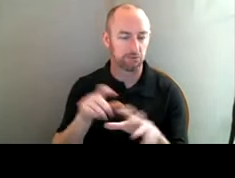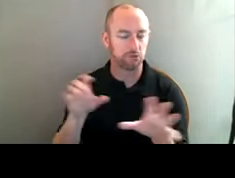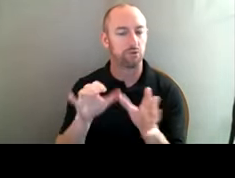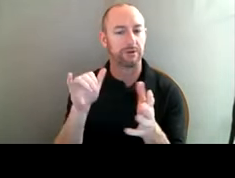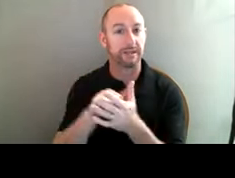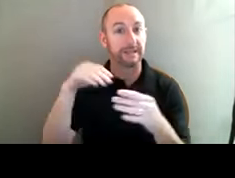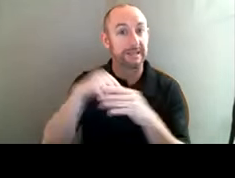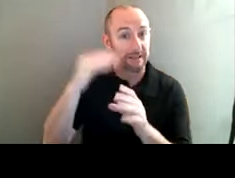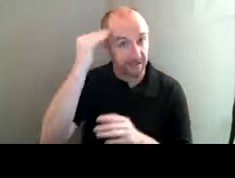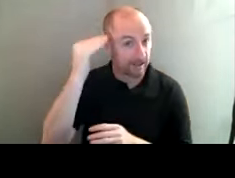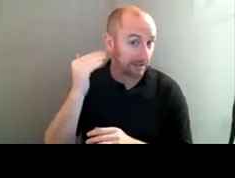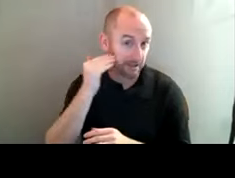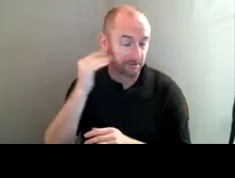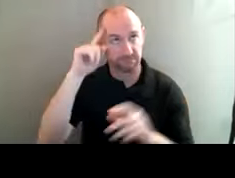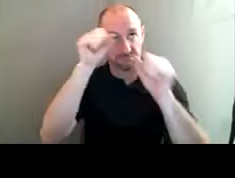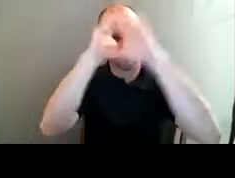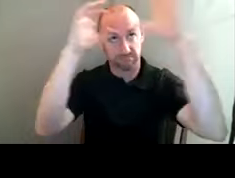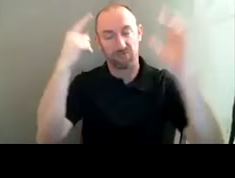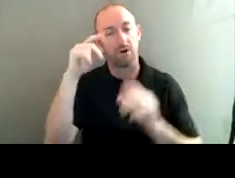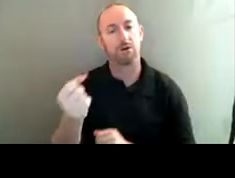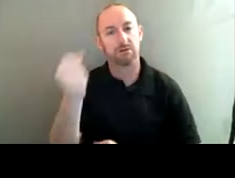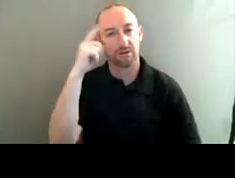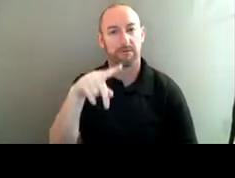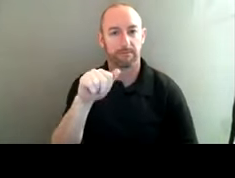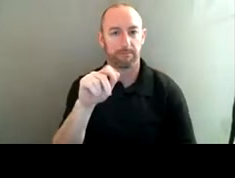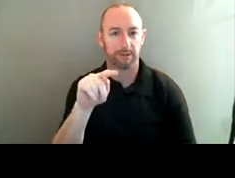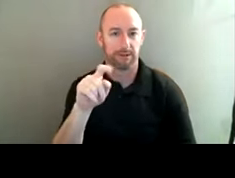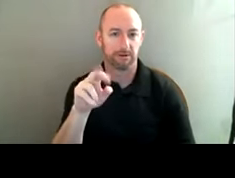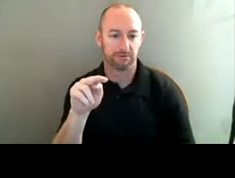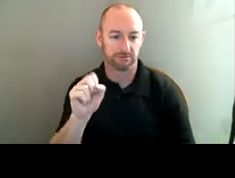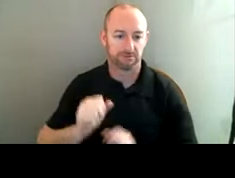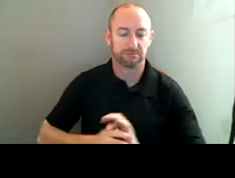in their head to understand patterns.